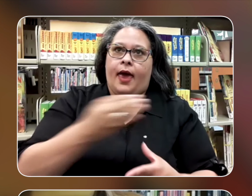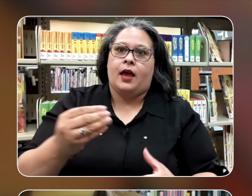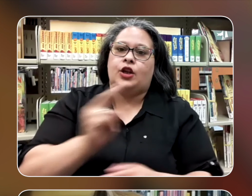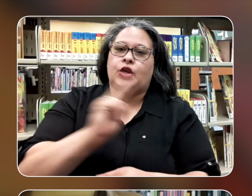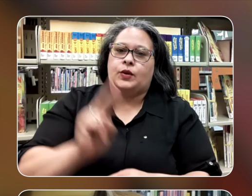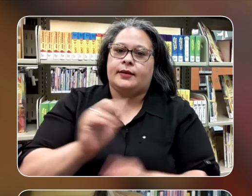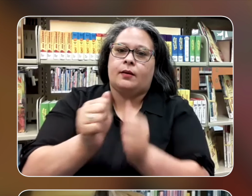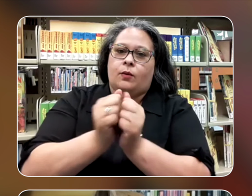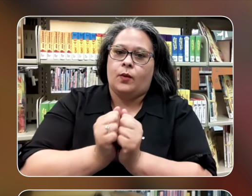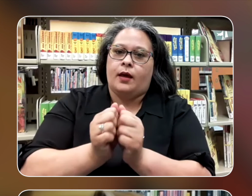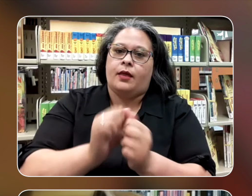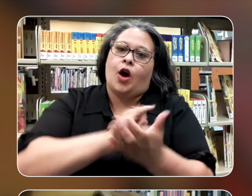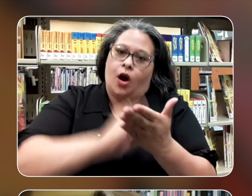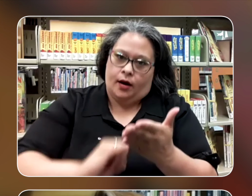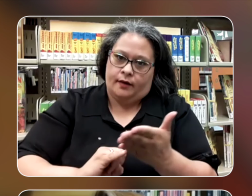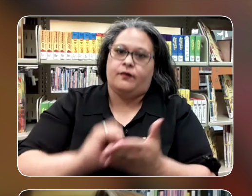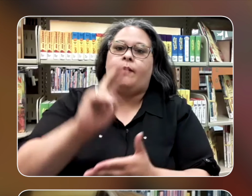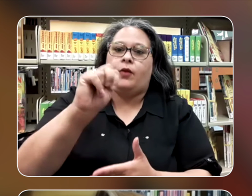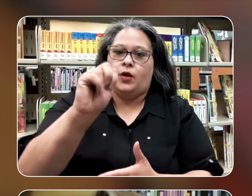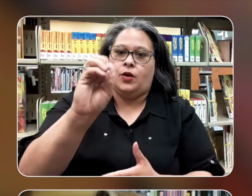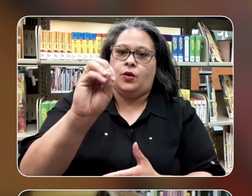Art's collection.